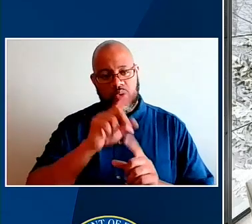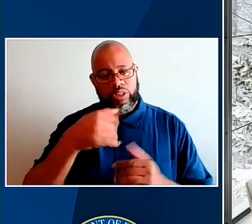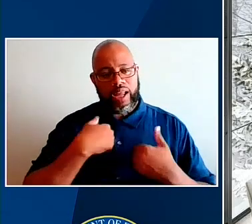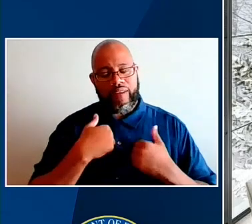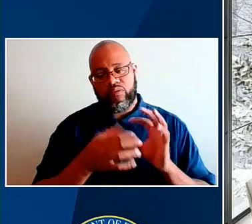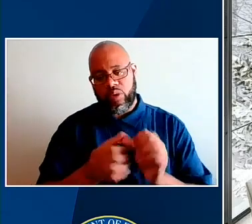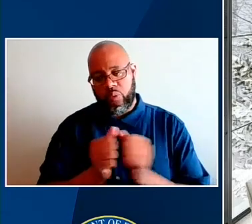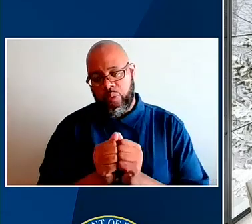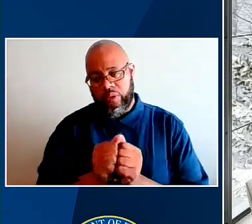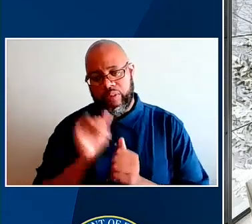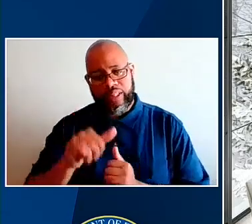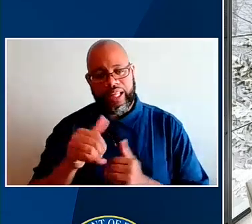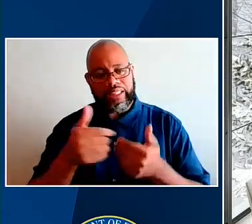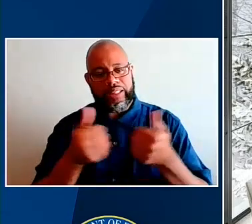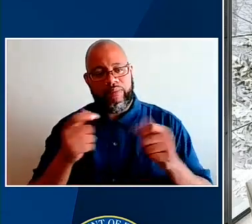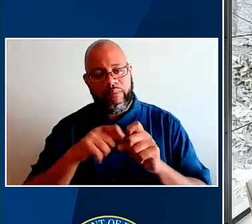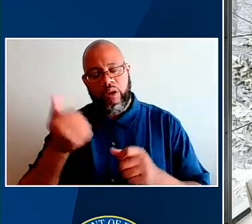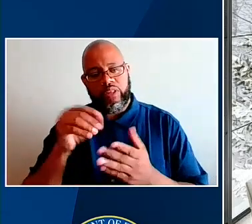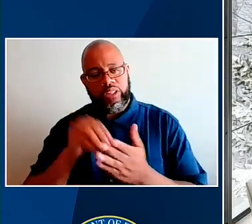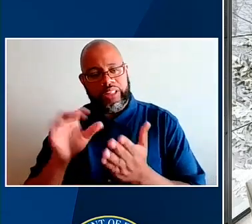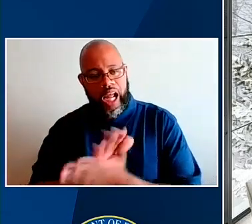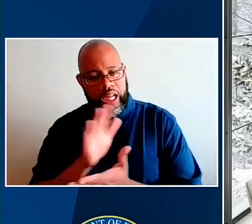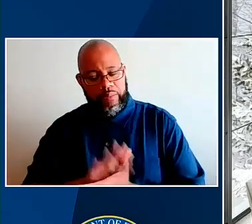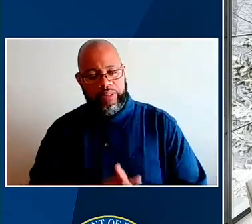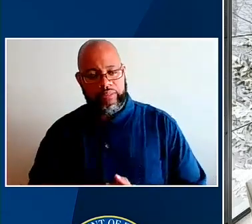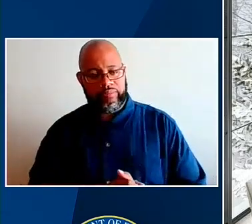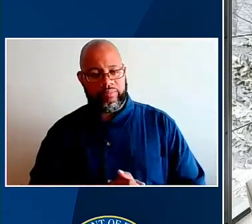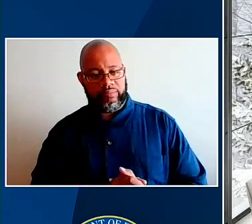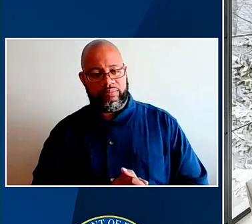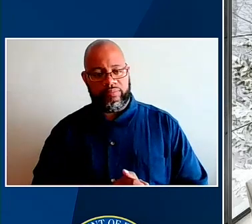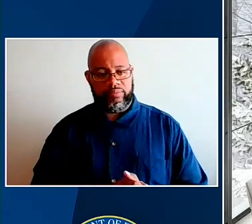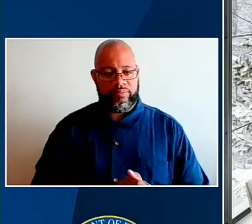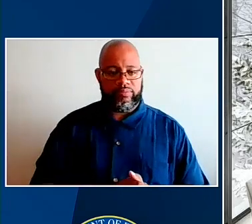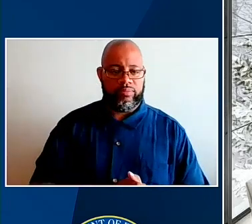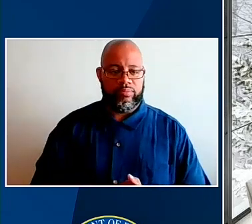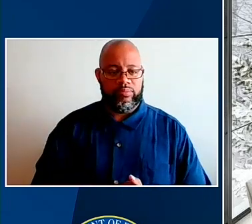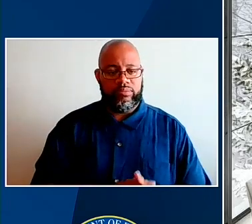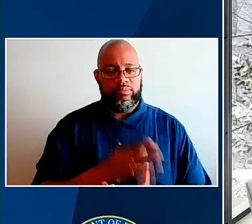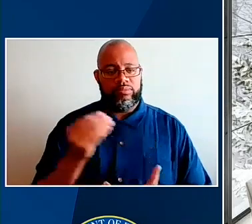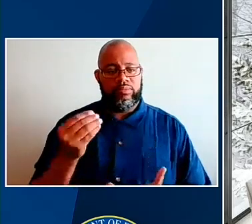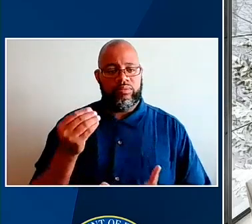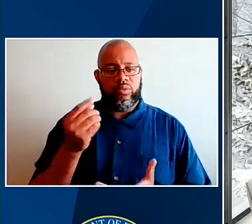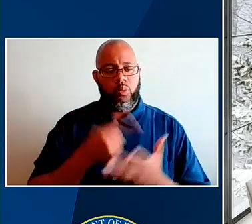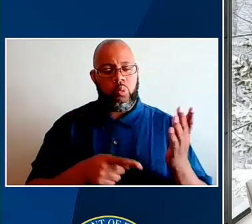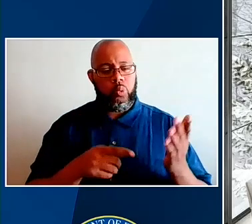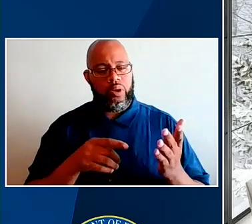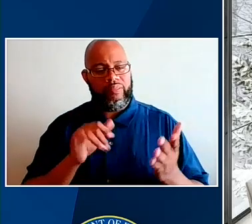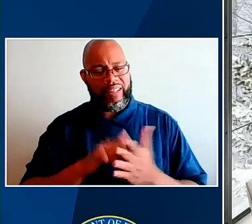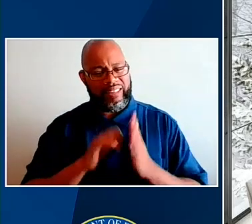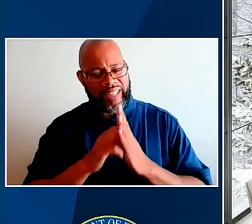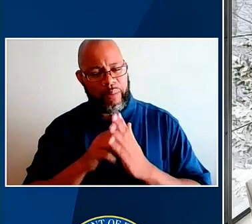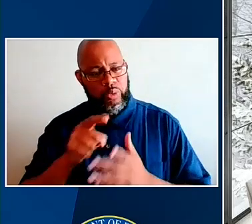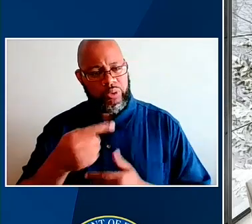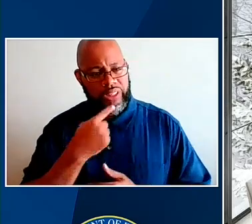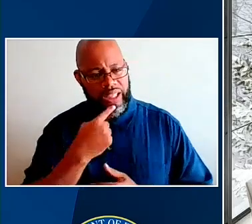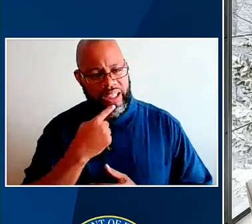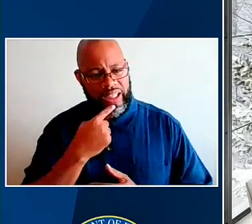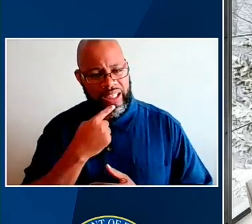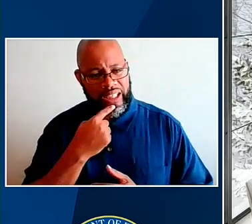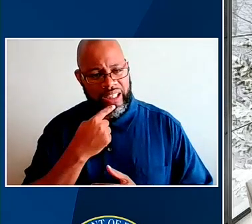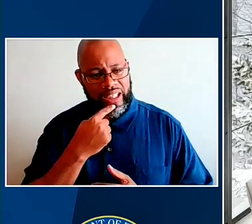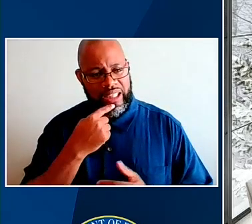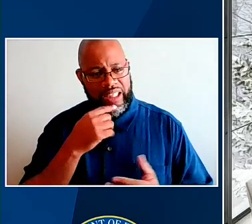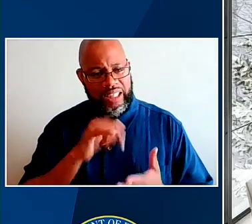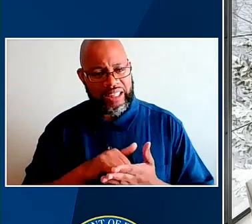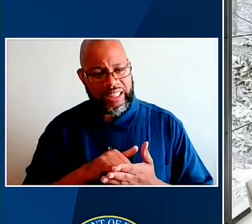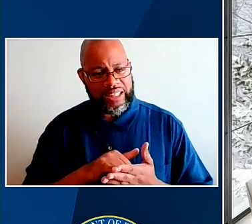around this separate from other documents. And again, what example are you saying that